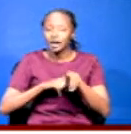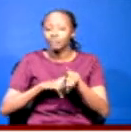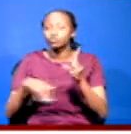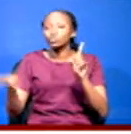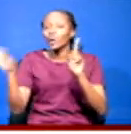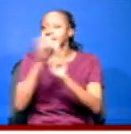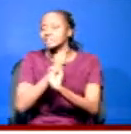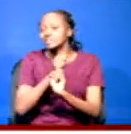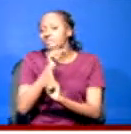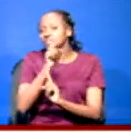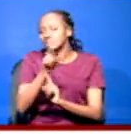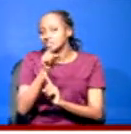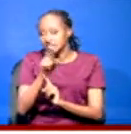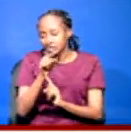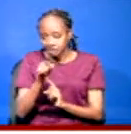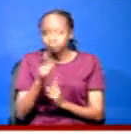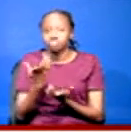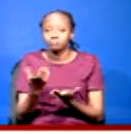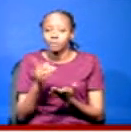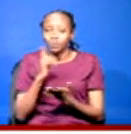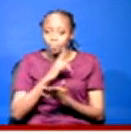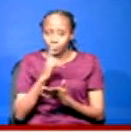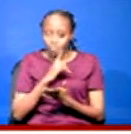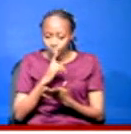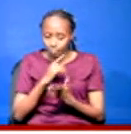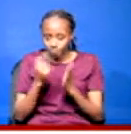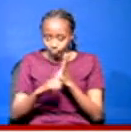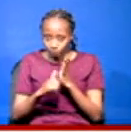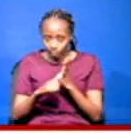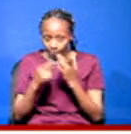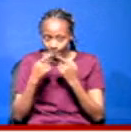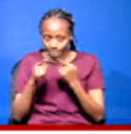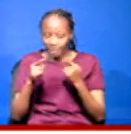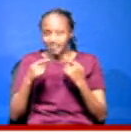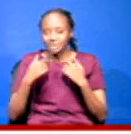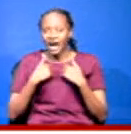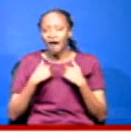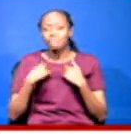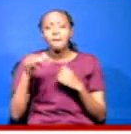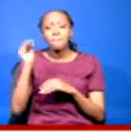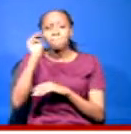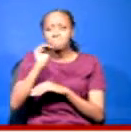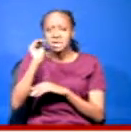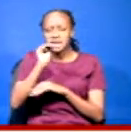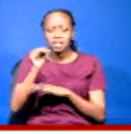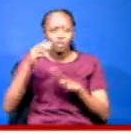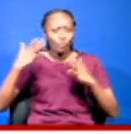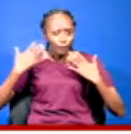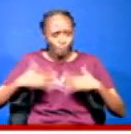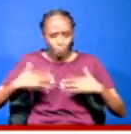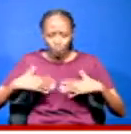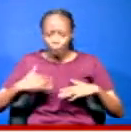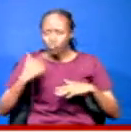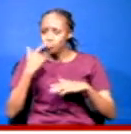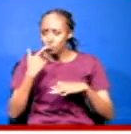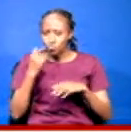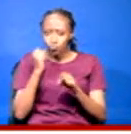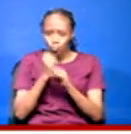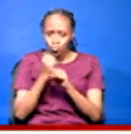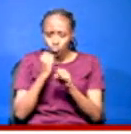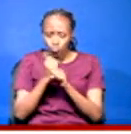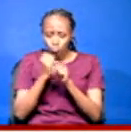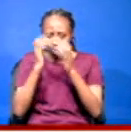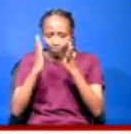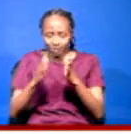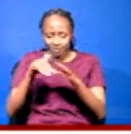levels. It is also worth noting that millions more existing health workers lack the